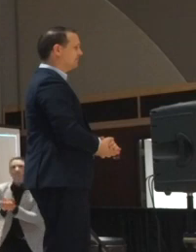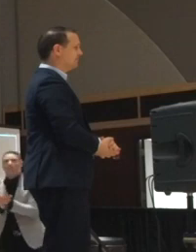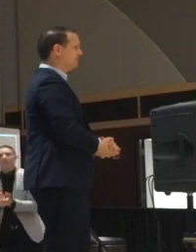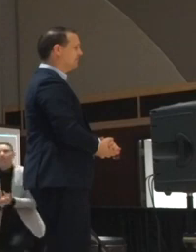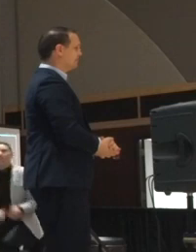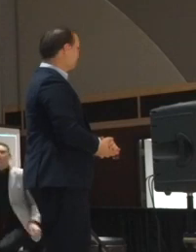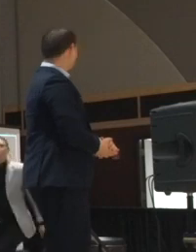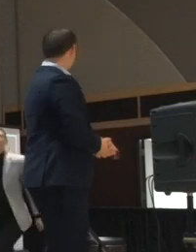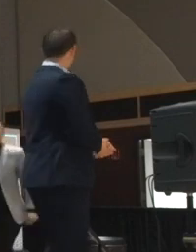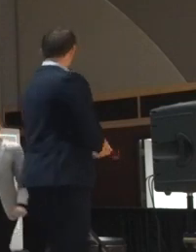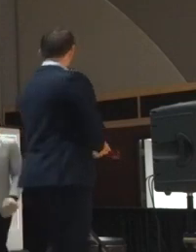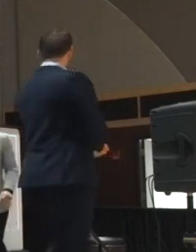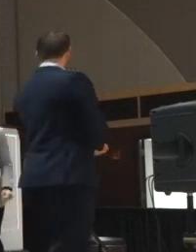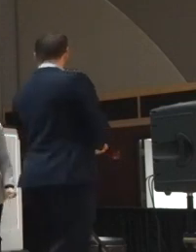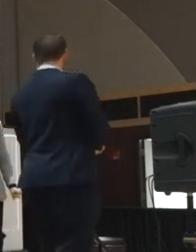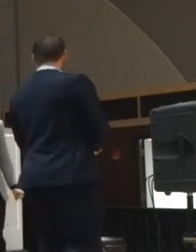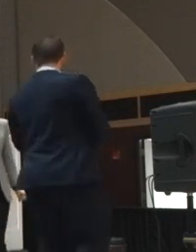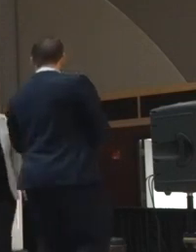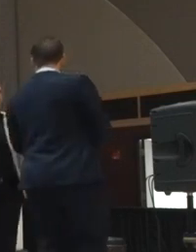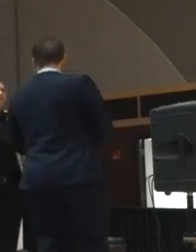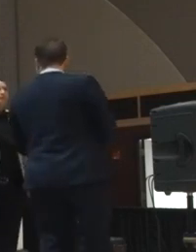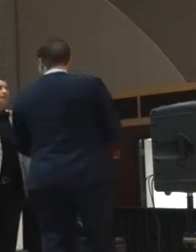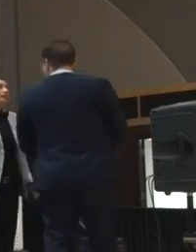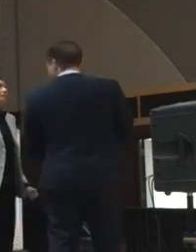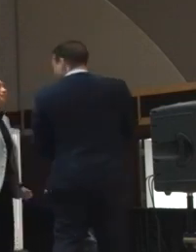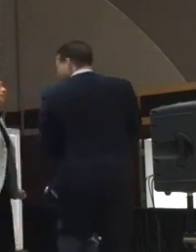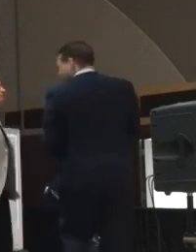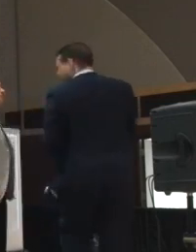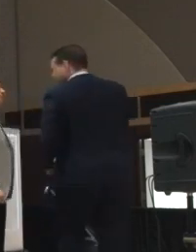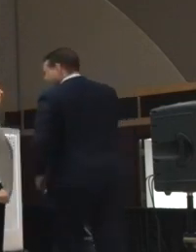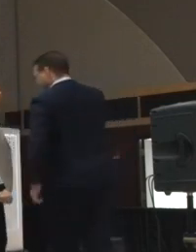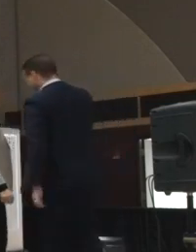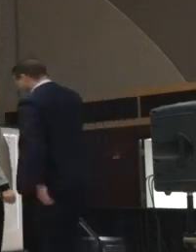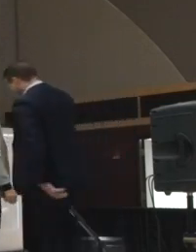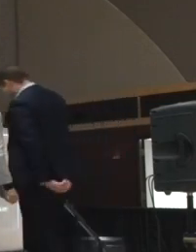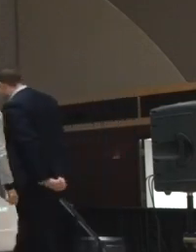You mean we're not going to have any questions? Okay, right there.